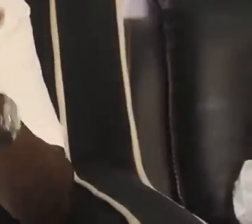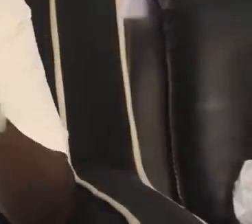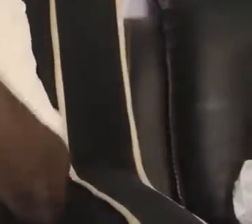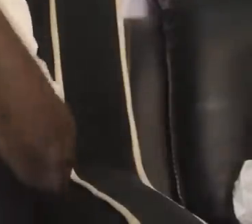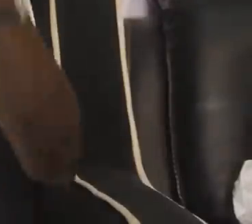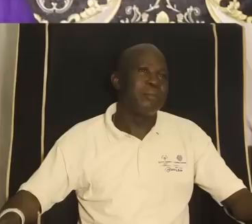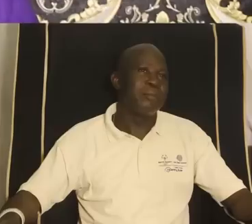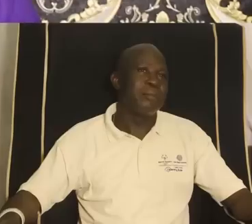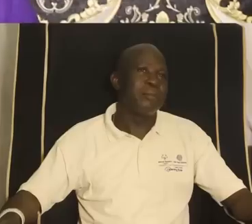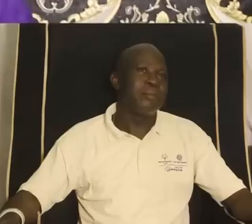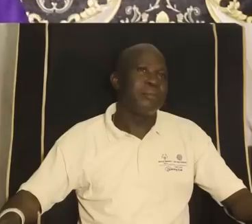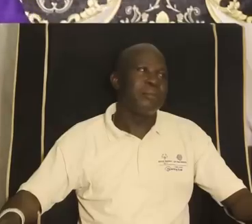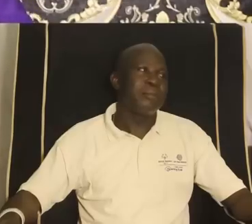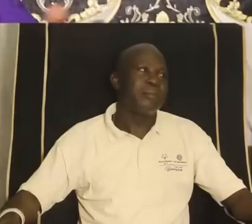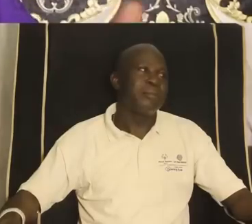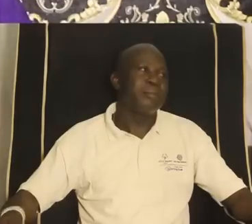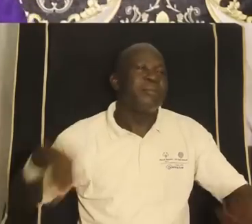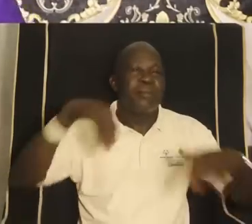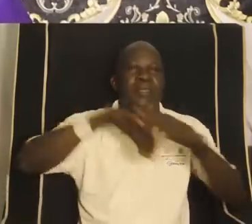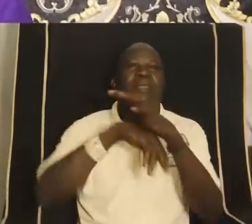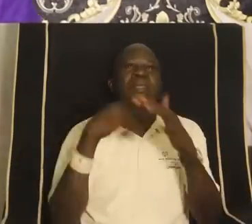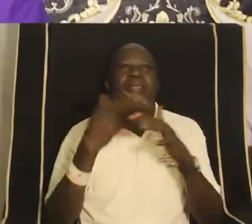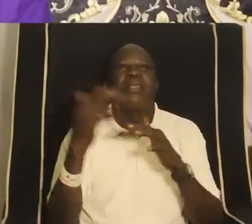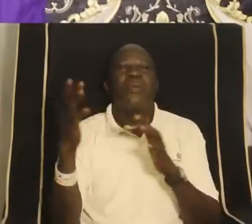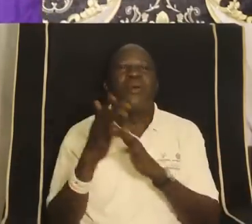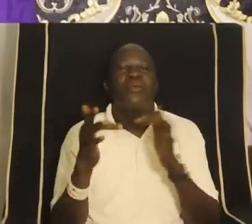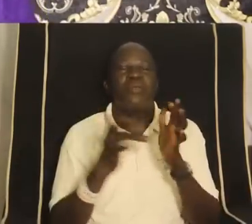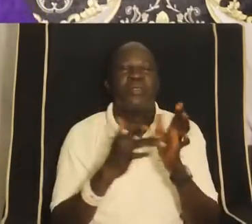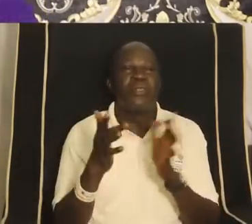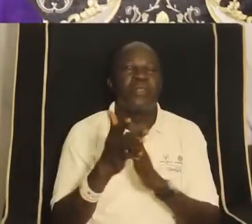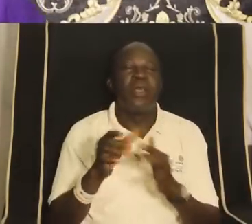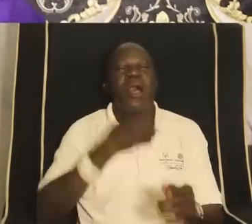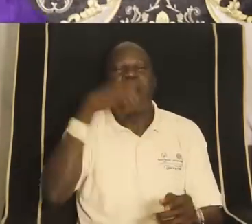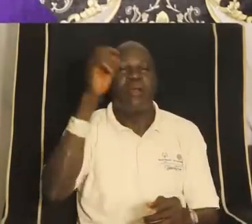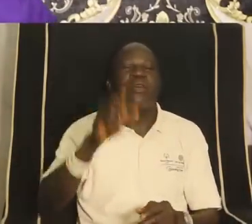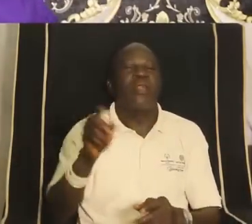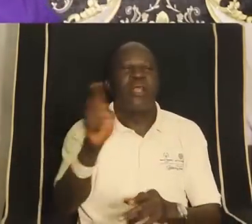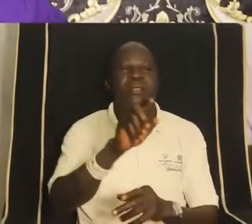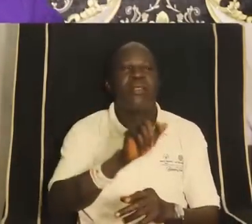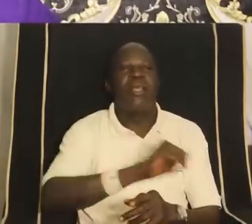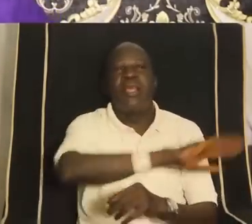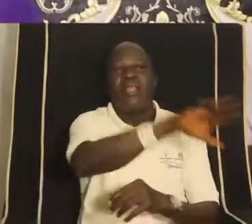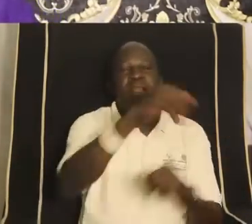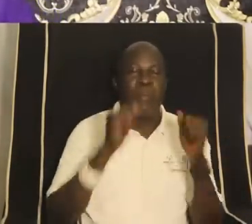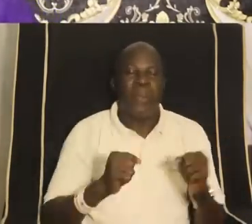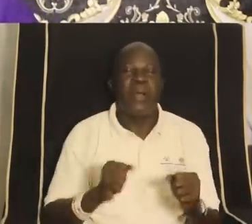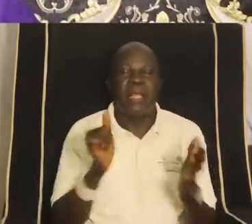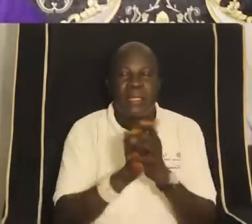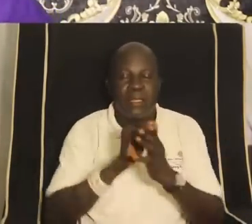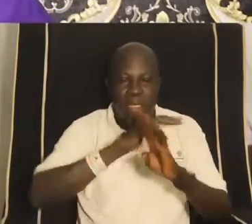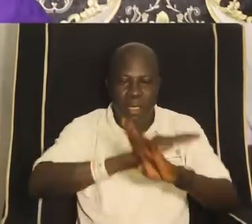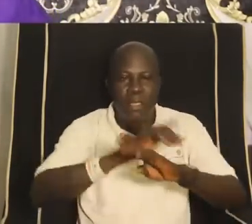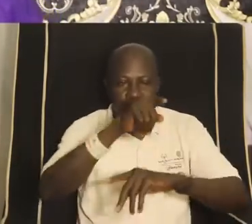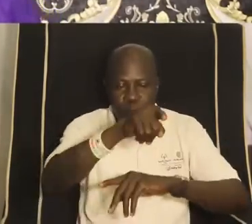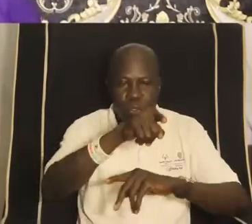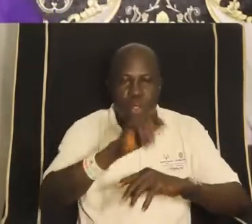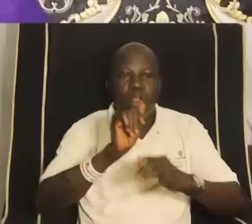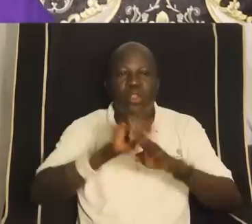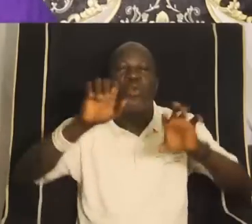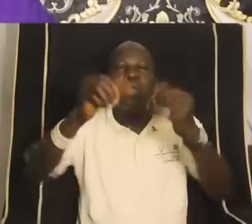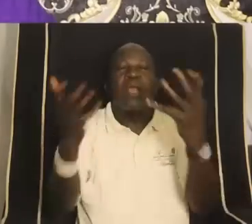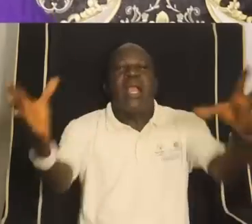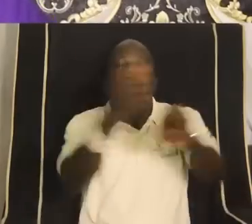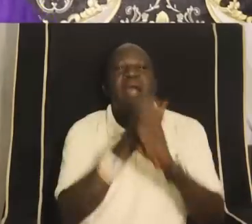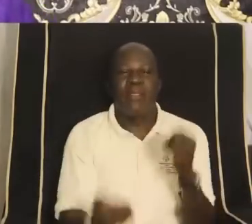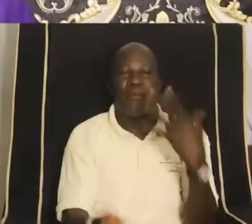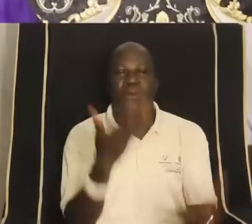fun o amen mi let a brief in the name of Jesus mo pa ni ase I authorize agba to die bro the part that delay won ma gbina